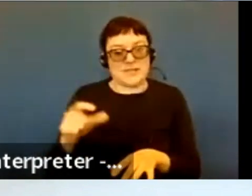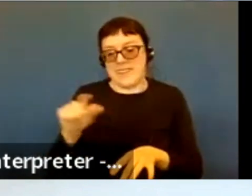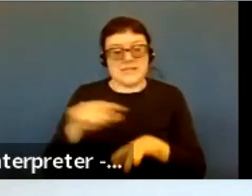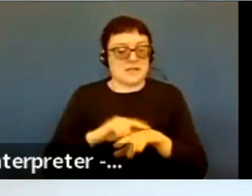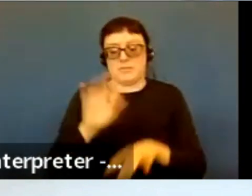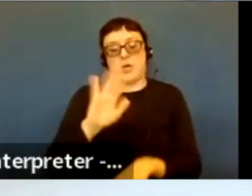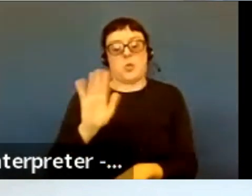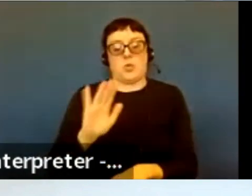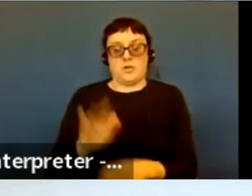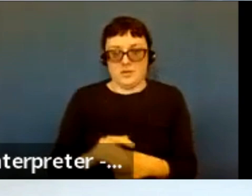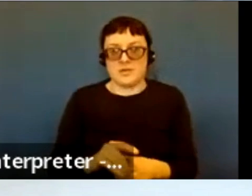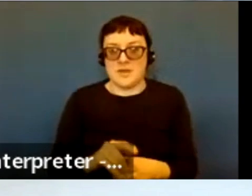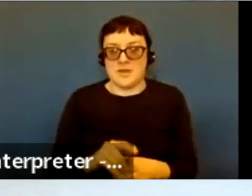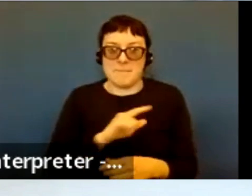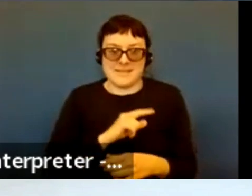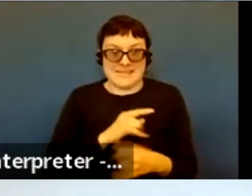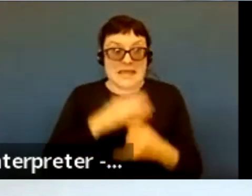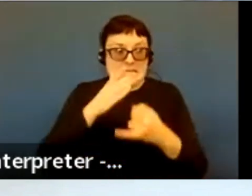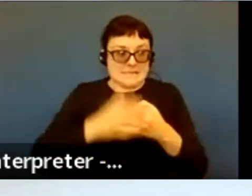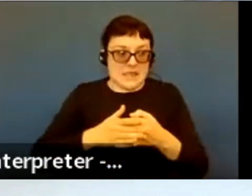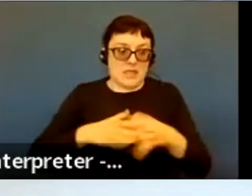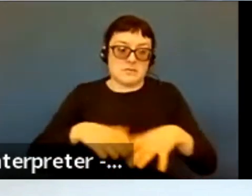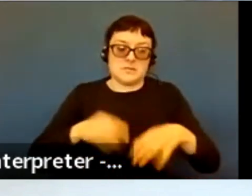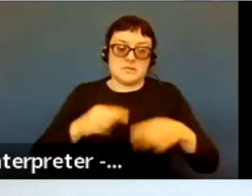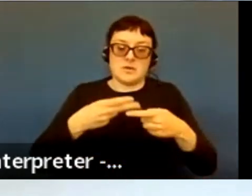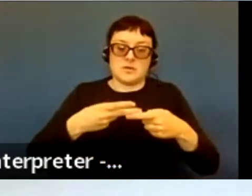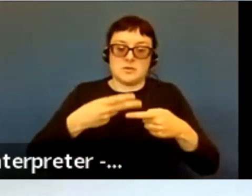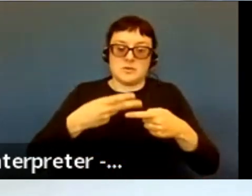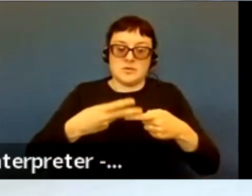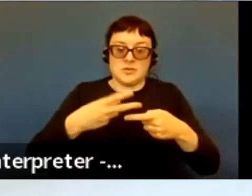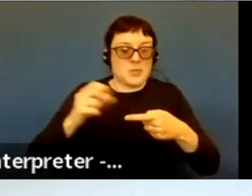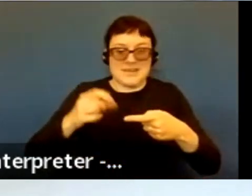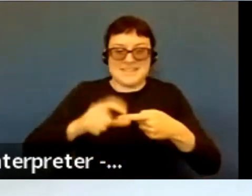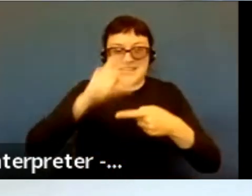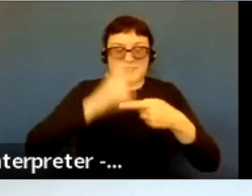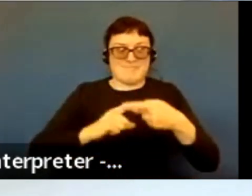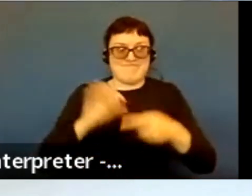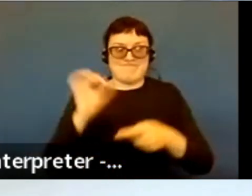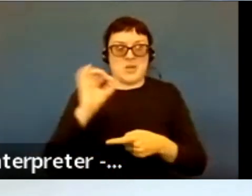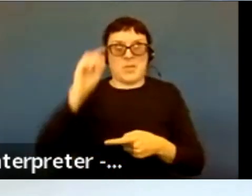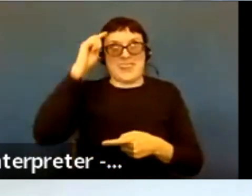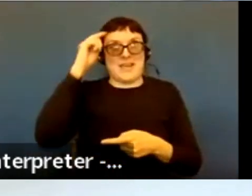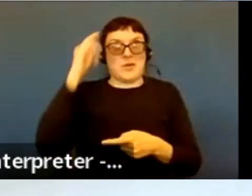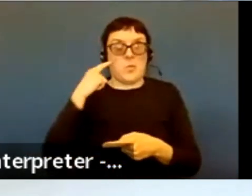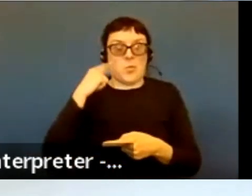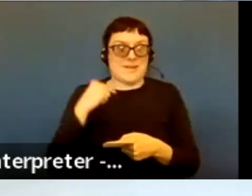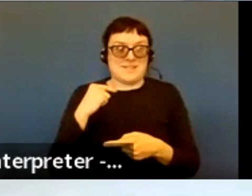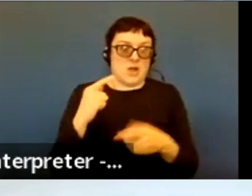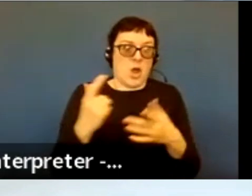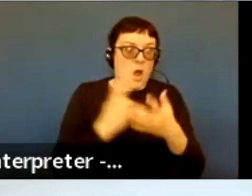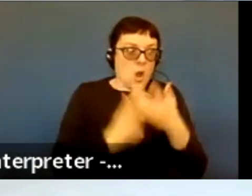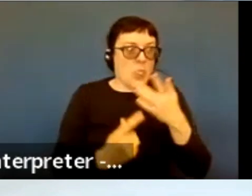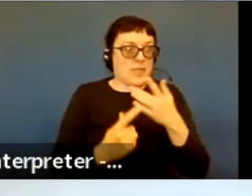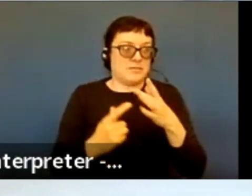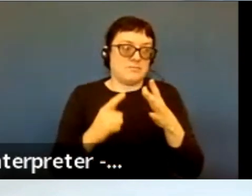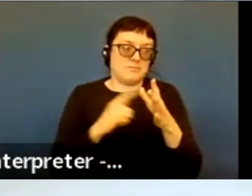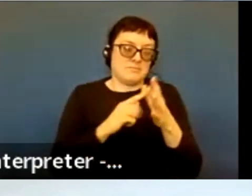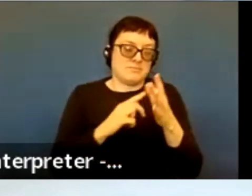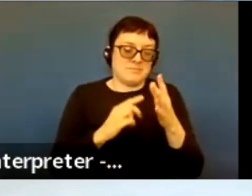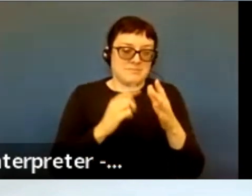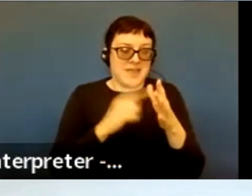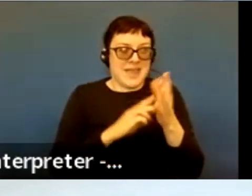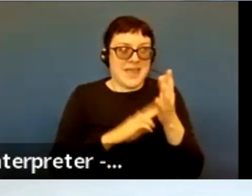time, because until the beginning of the 20th century, no one was white really, except Anglo-Saxons. Jews weren't